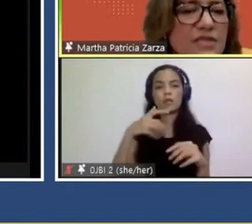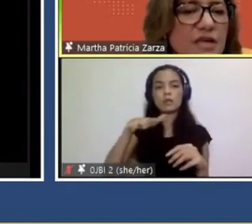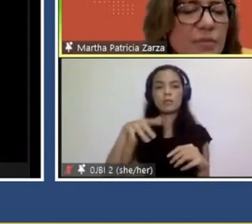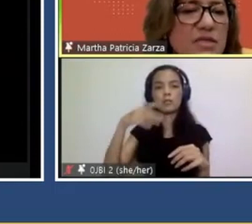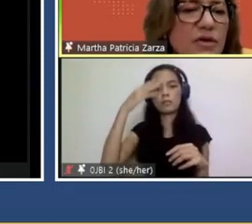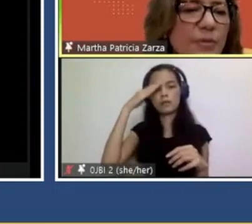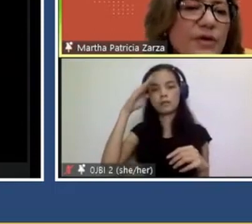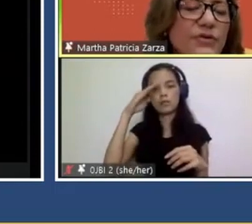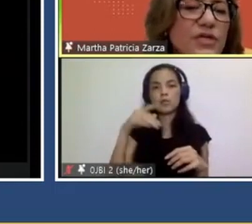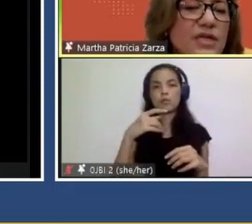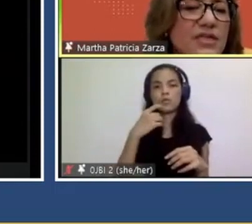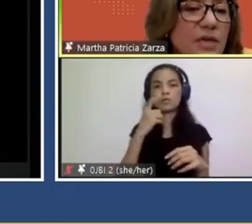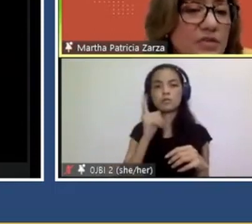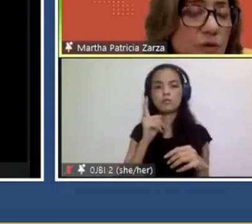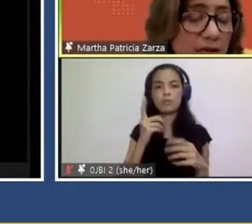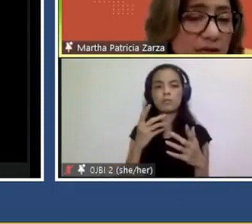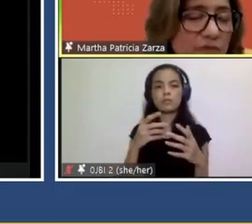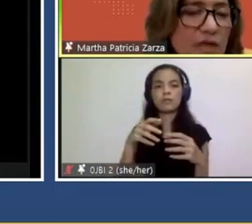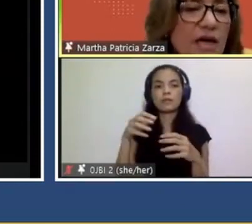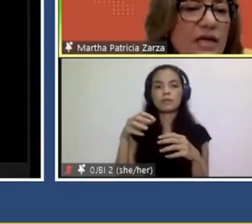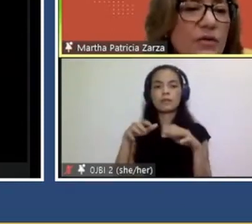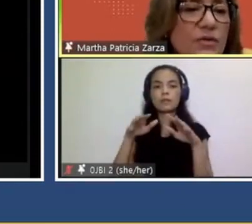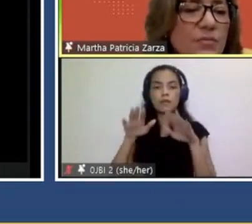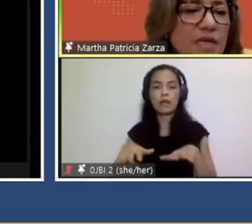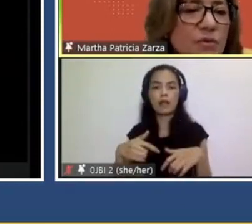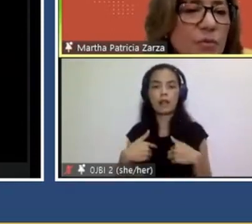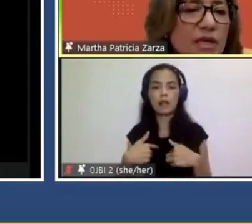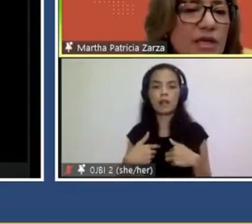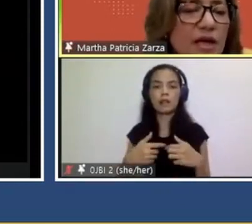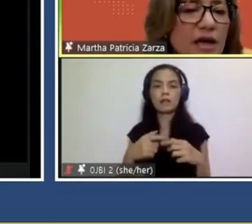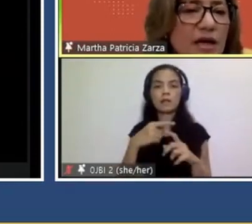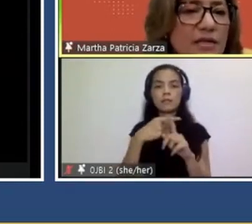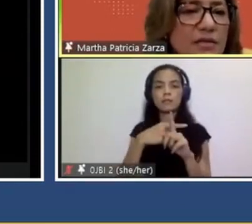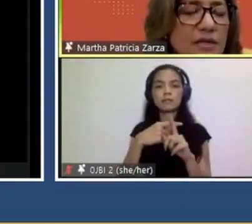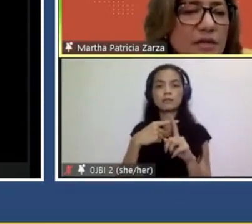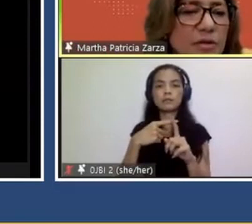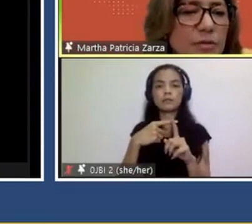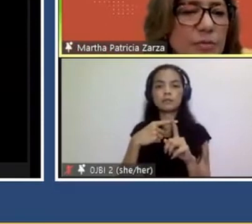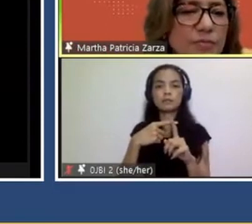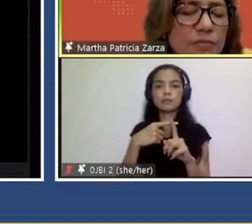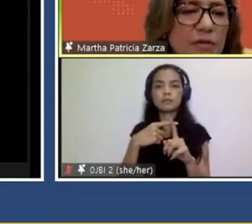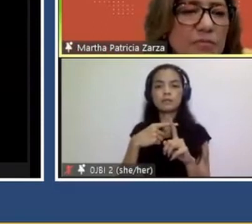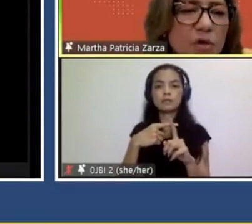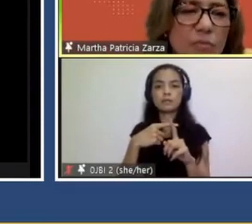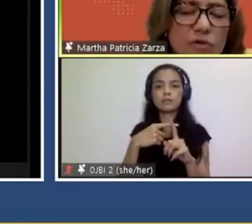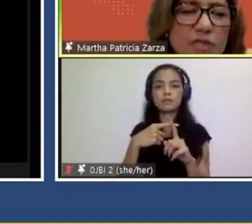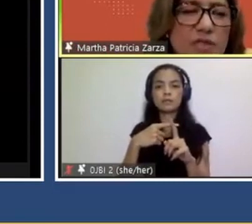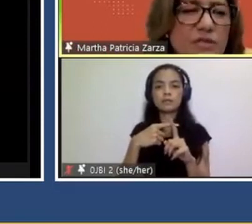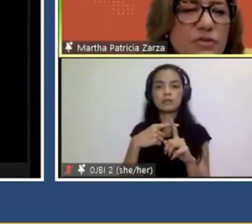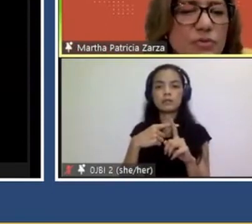study of the state of Mexico, because it's a place where I live, and it was a place where we had